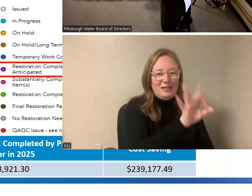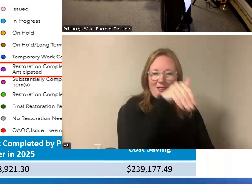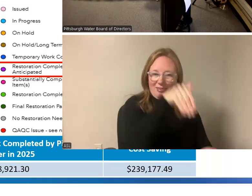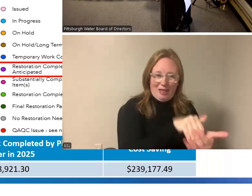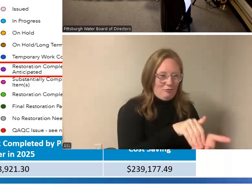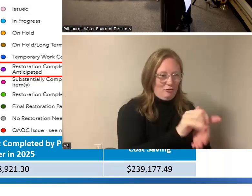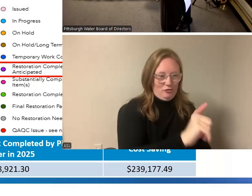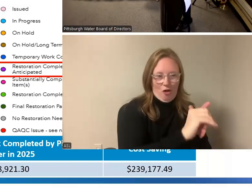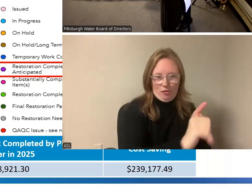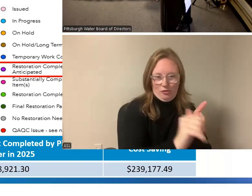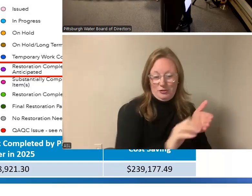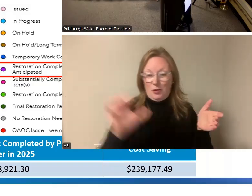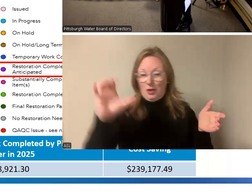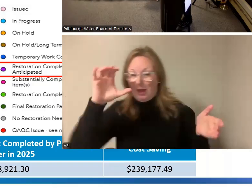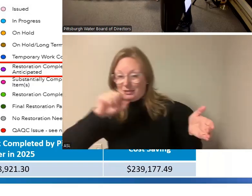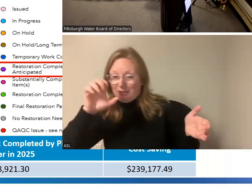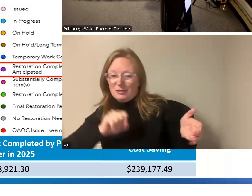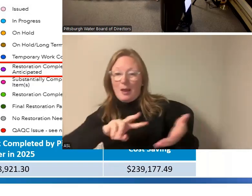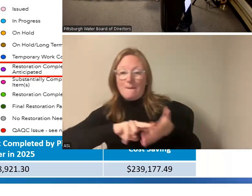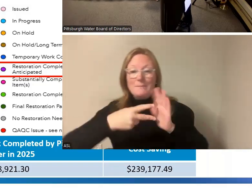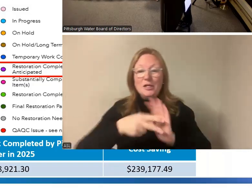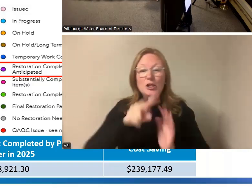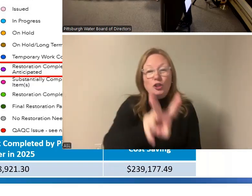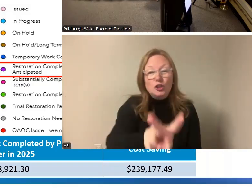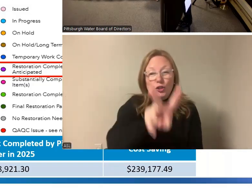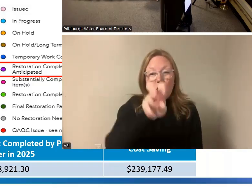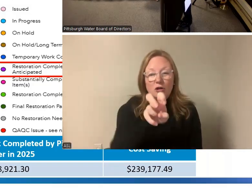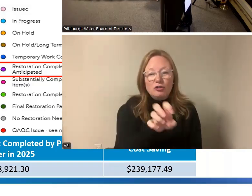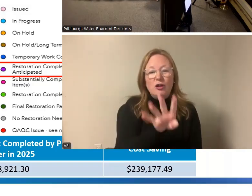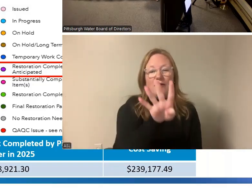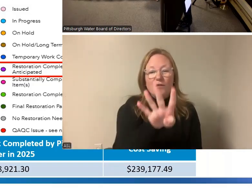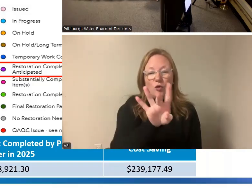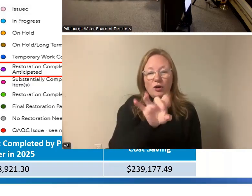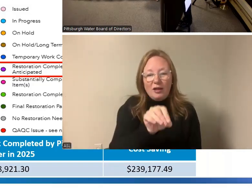in an approximate $240,000 of savings.